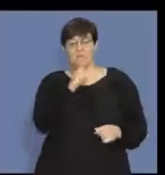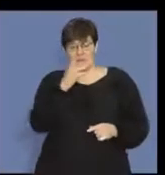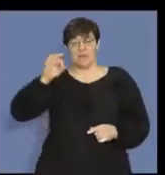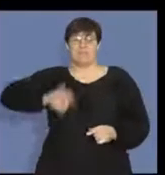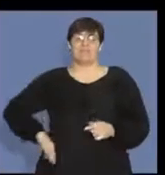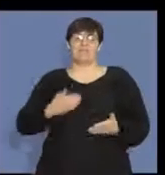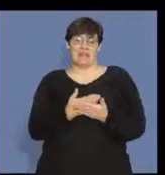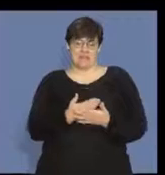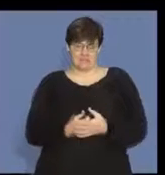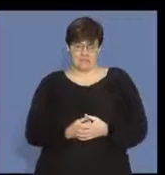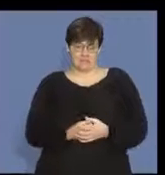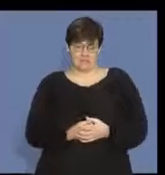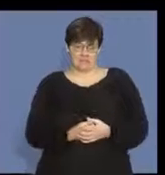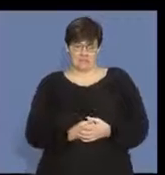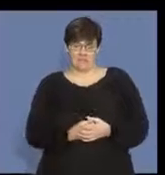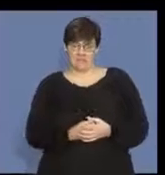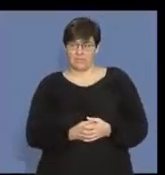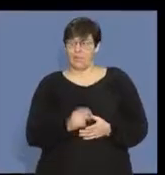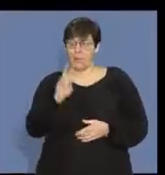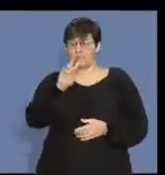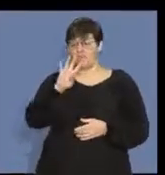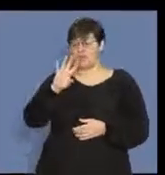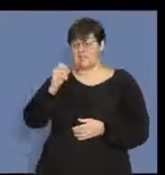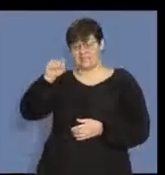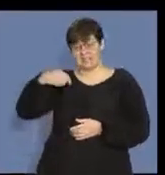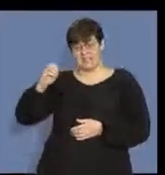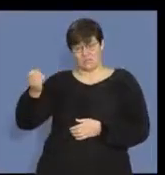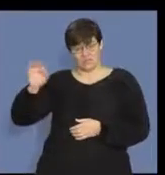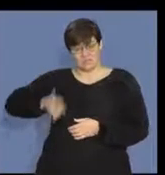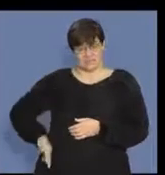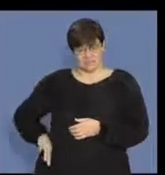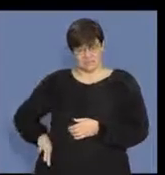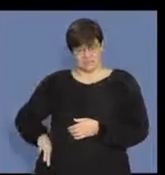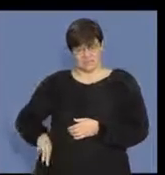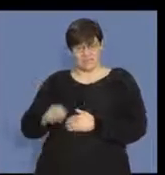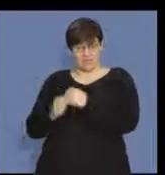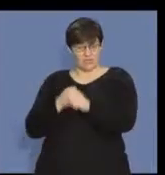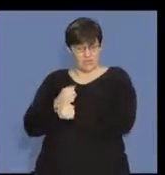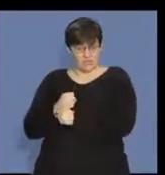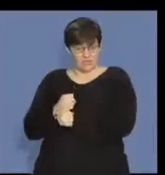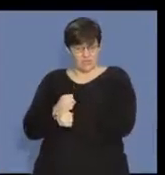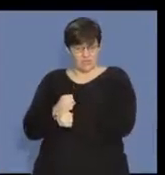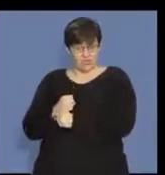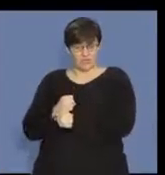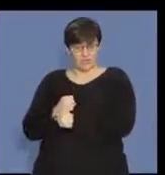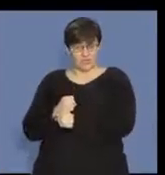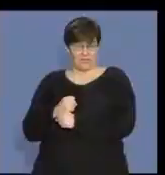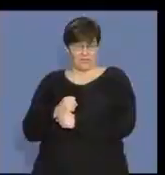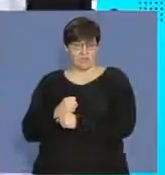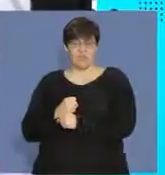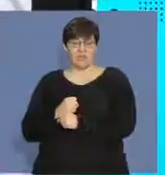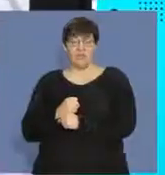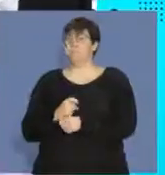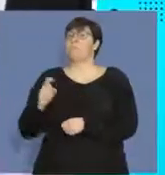company, this particular company, the fact that the turnover was 240,000 per annum, right? We said,